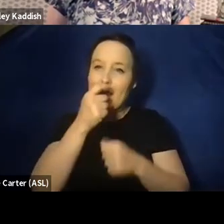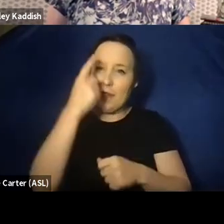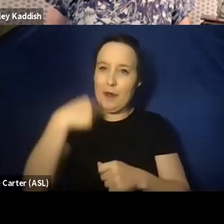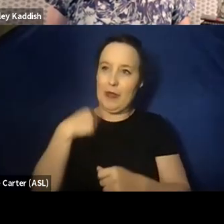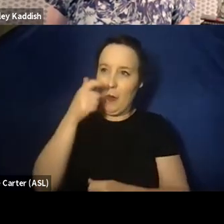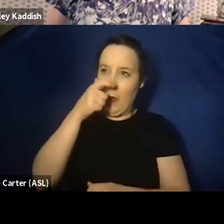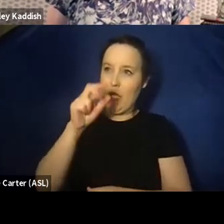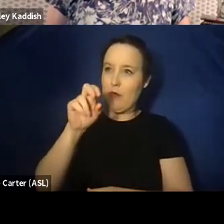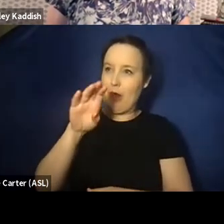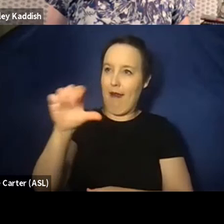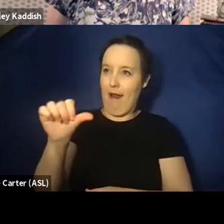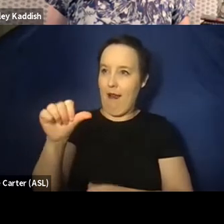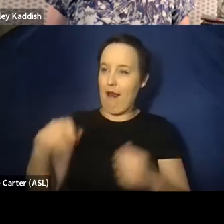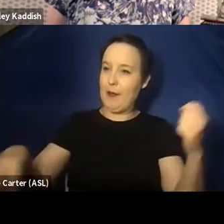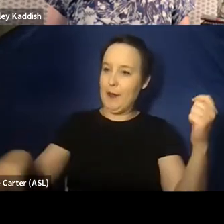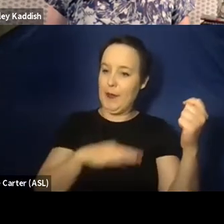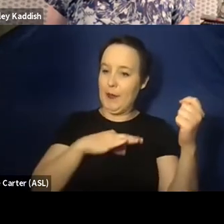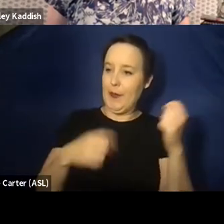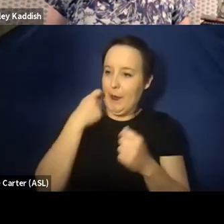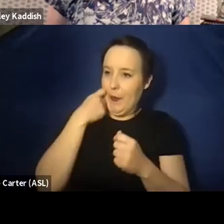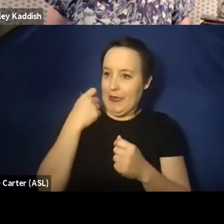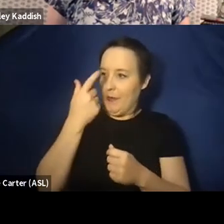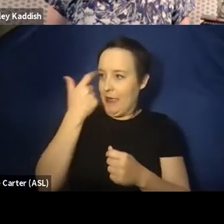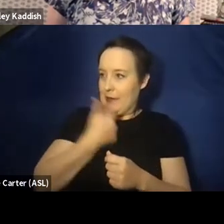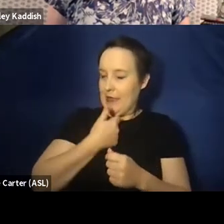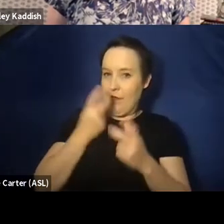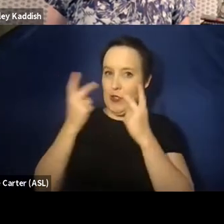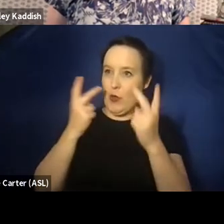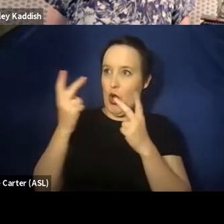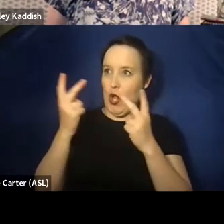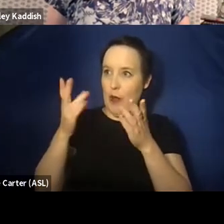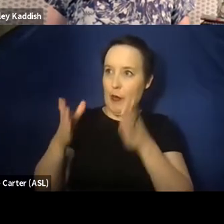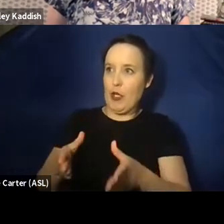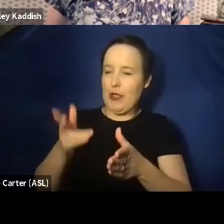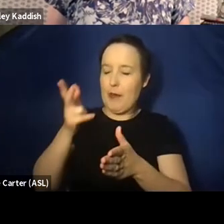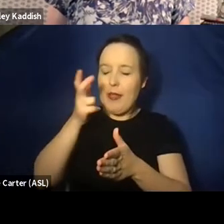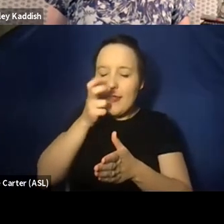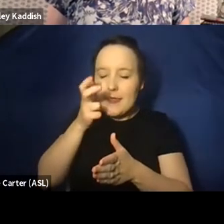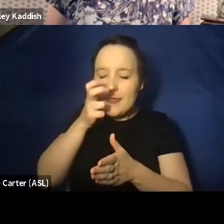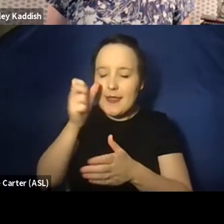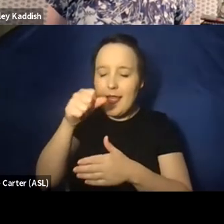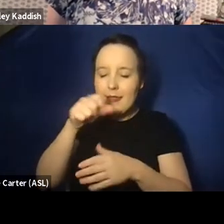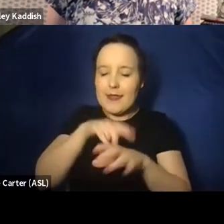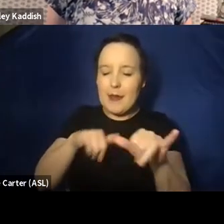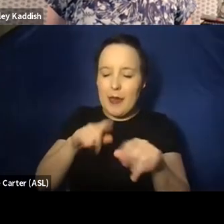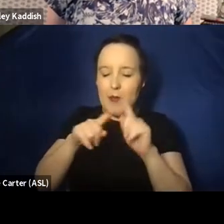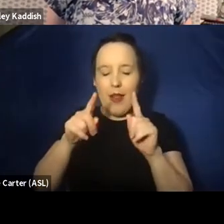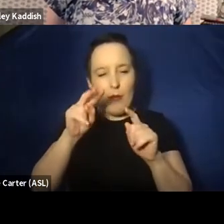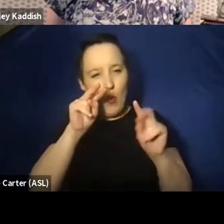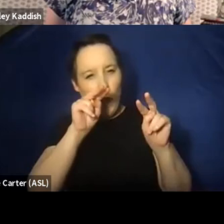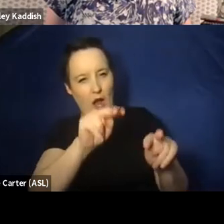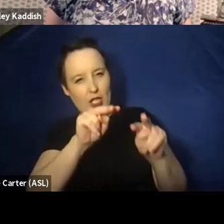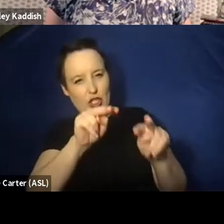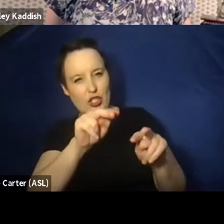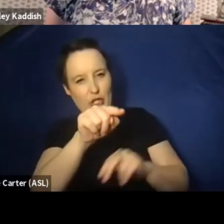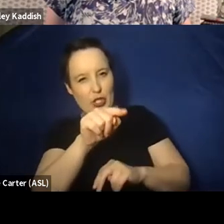watch Rebecca play the last piece, because as a visual person, you know, I'm listening, but I'm also like watching her. Like I